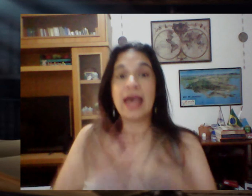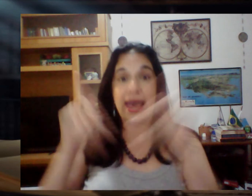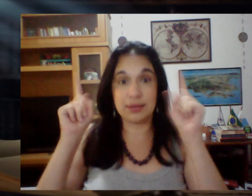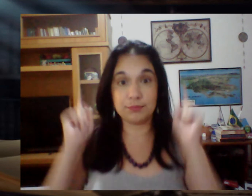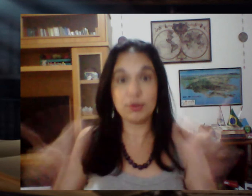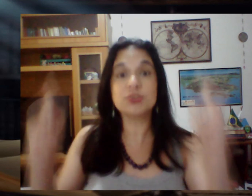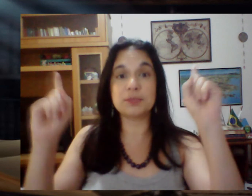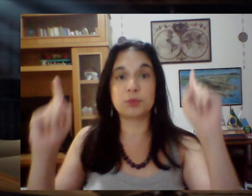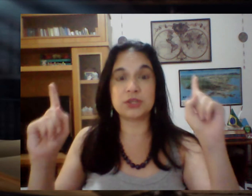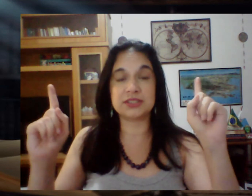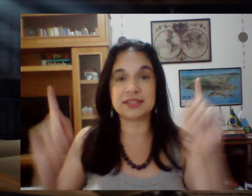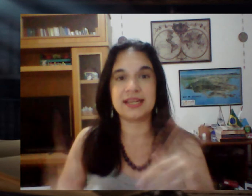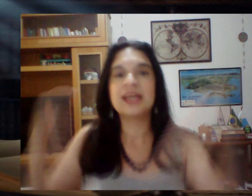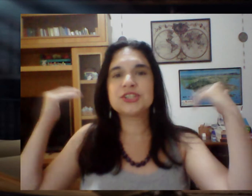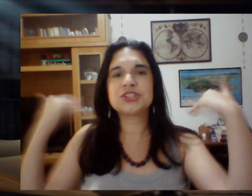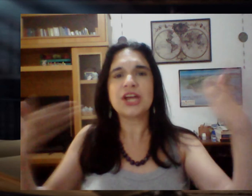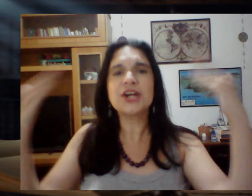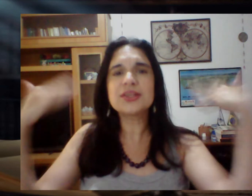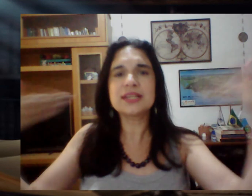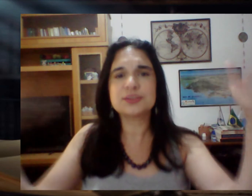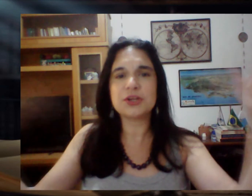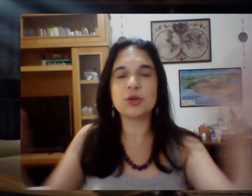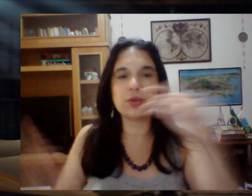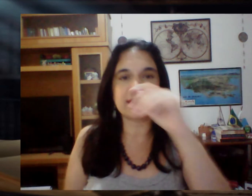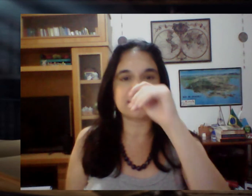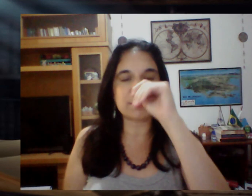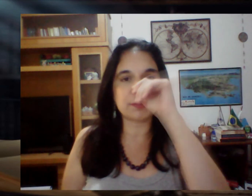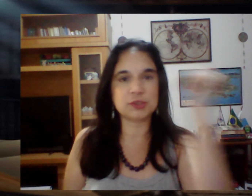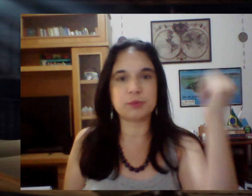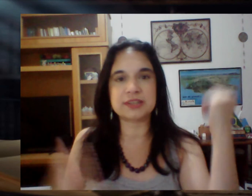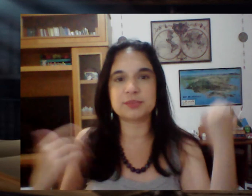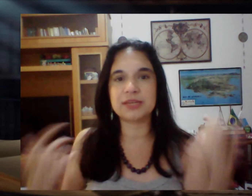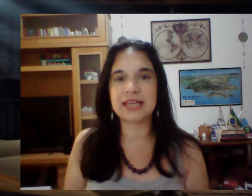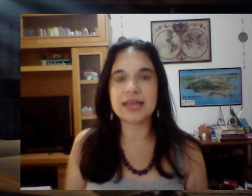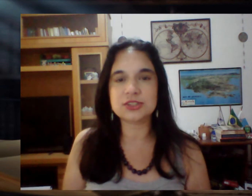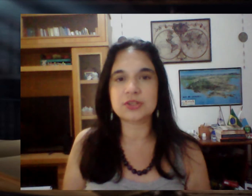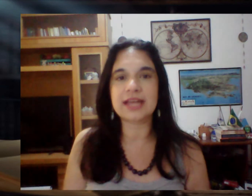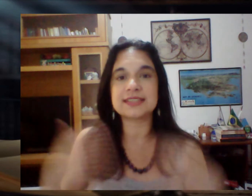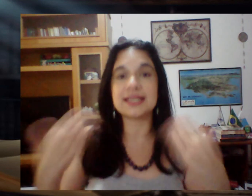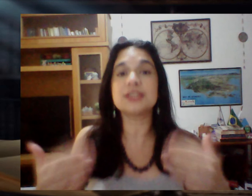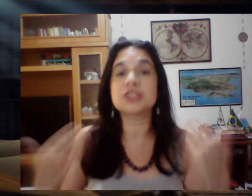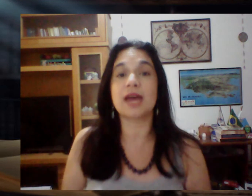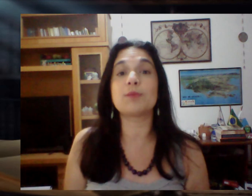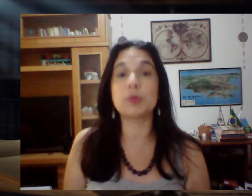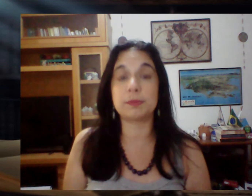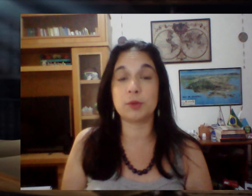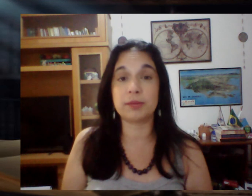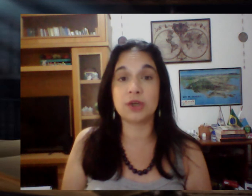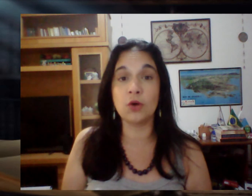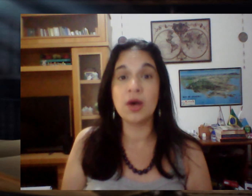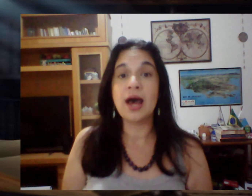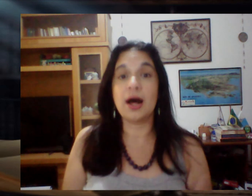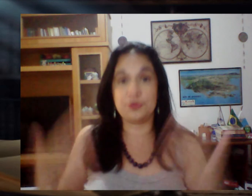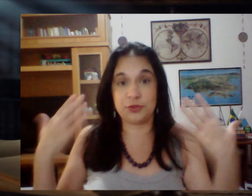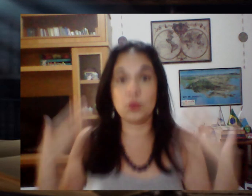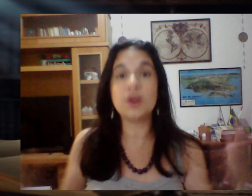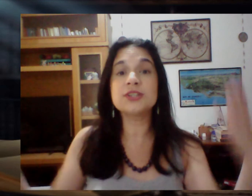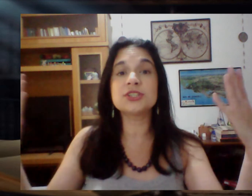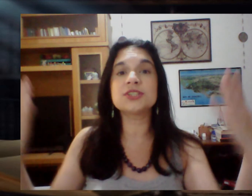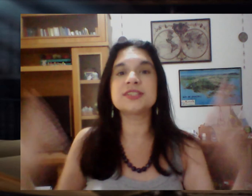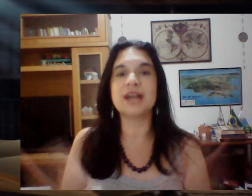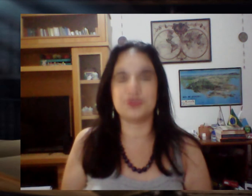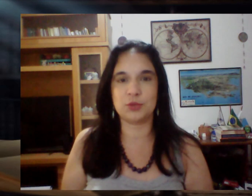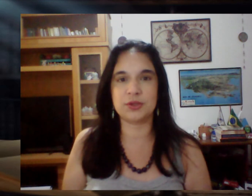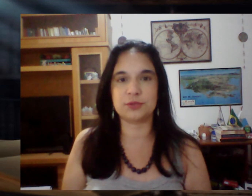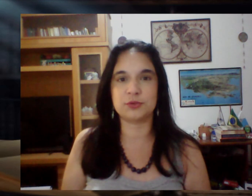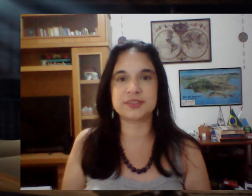channel. And most importantly, share this video with as many people as you possibly can so that each time more people may know of the